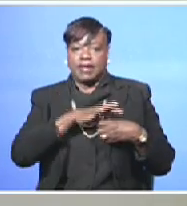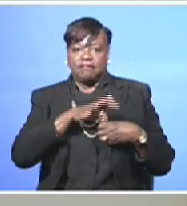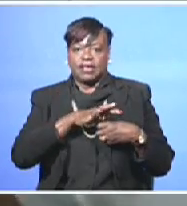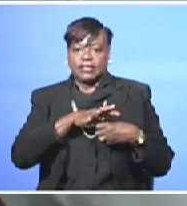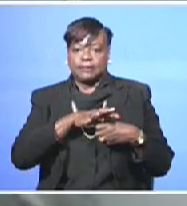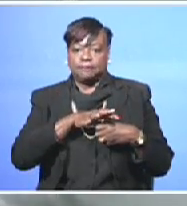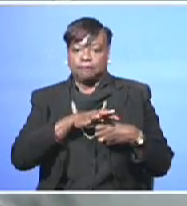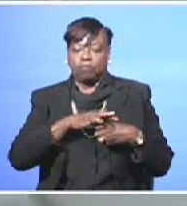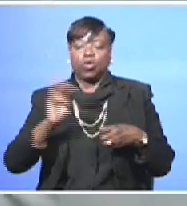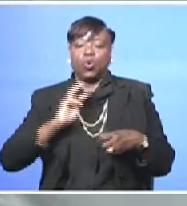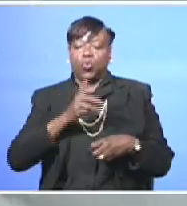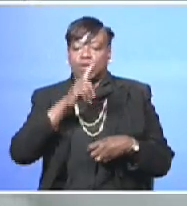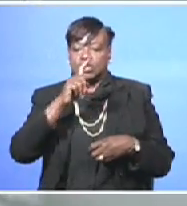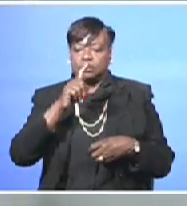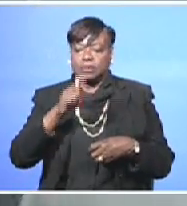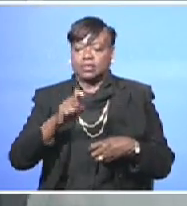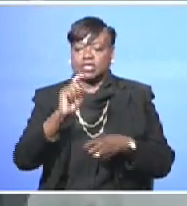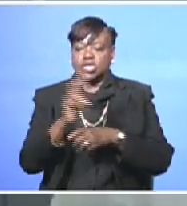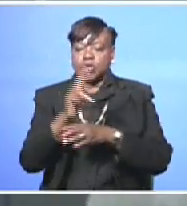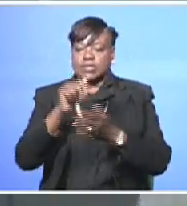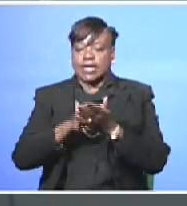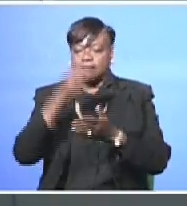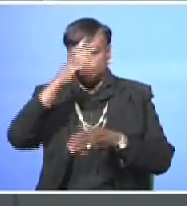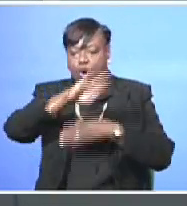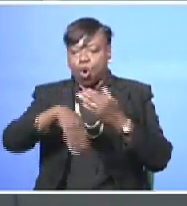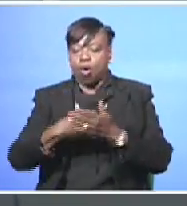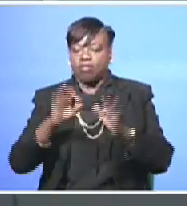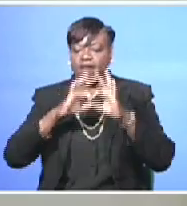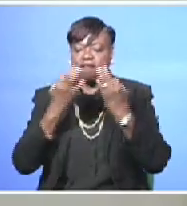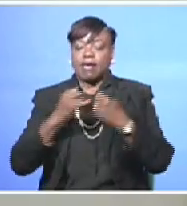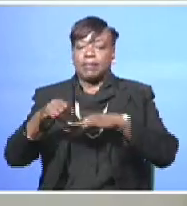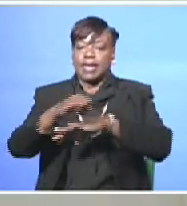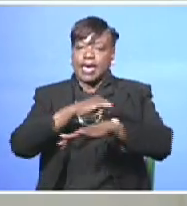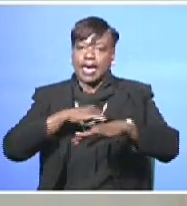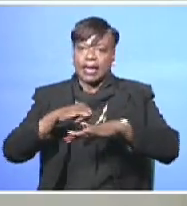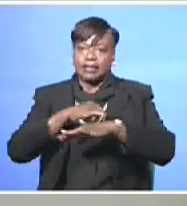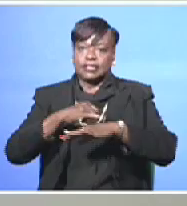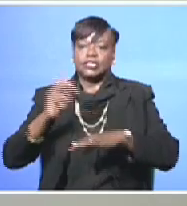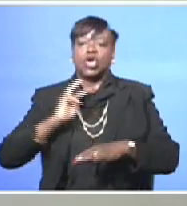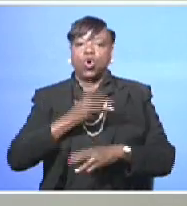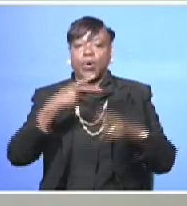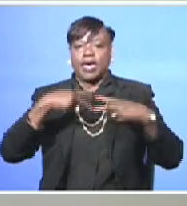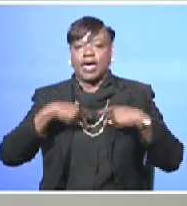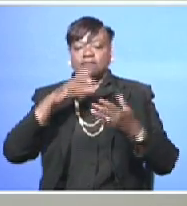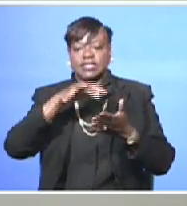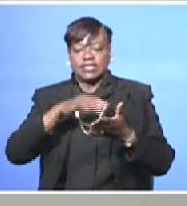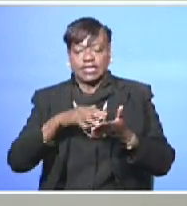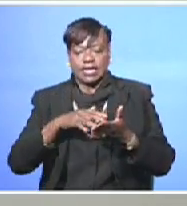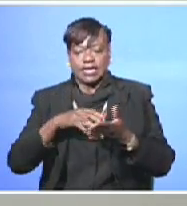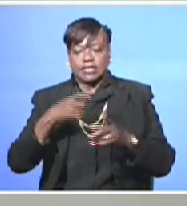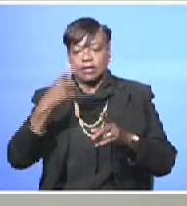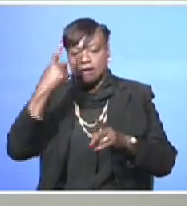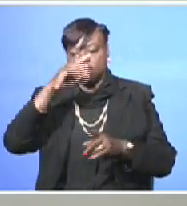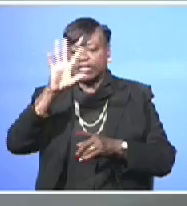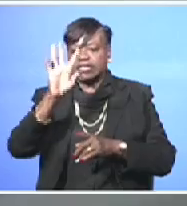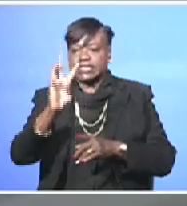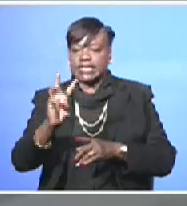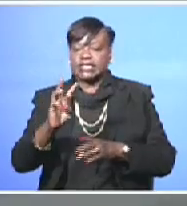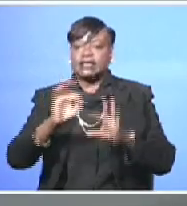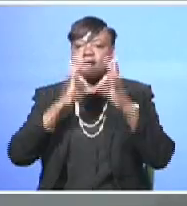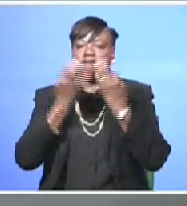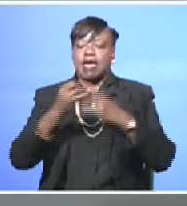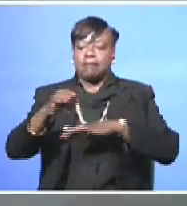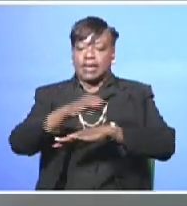mission that the government has for all the Family Islands. And we already have the studies for six major Family